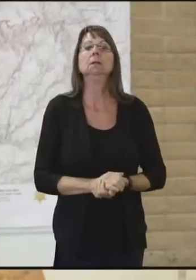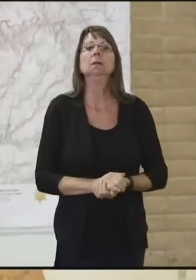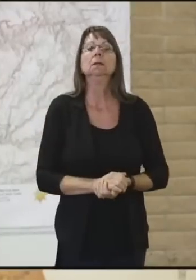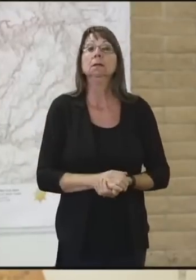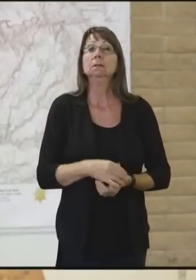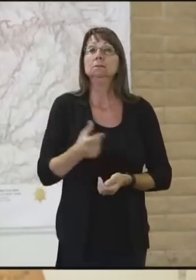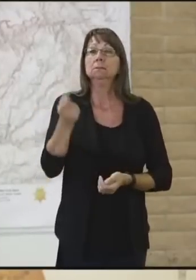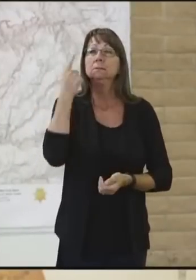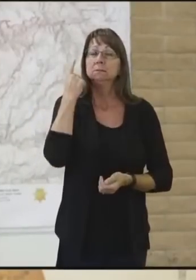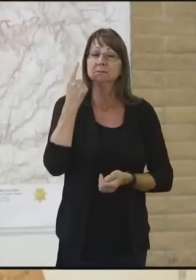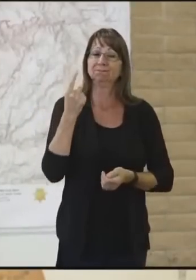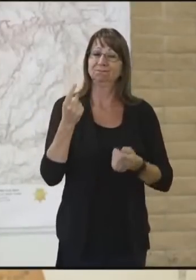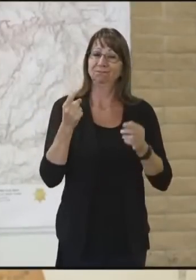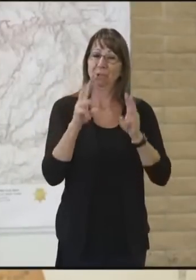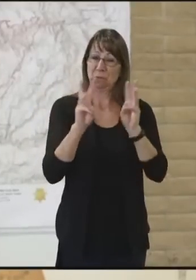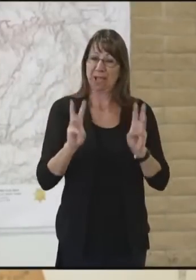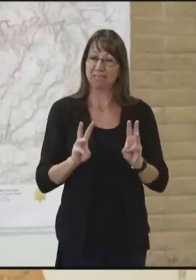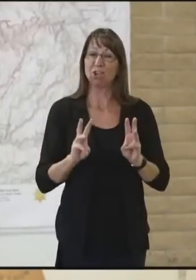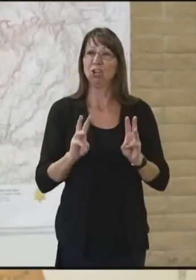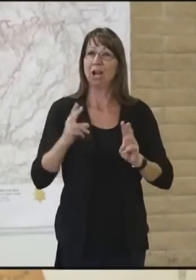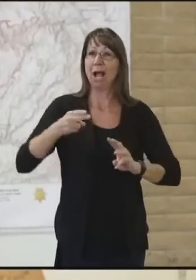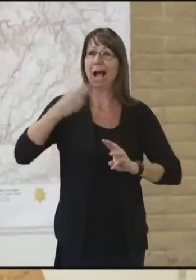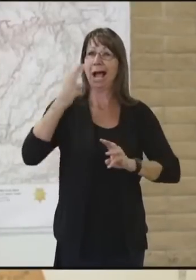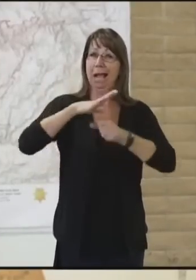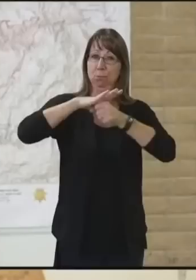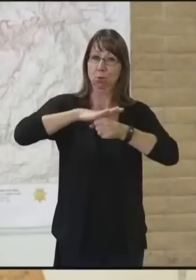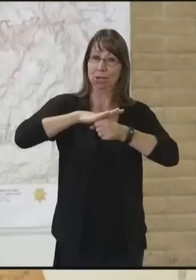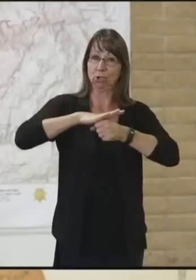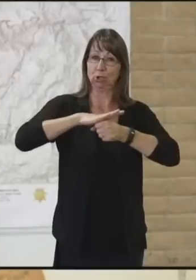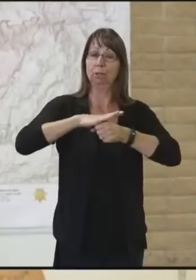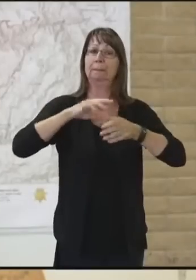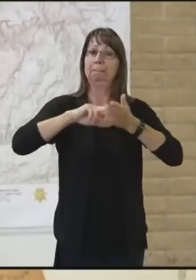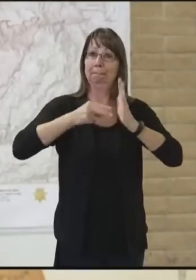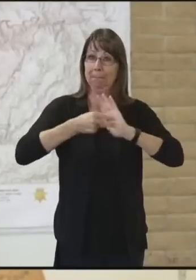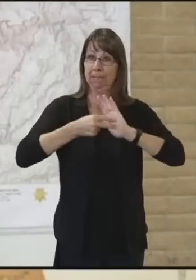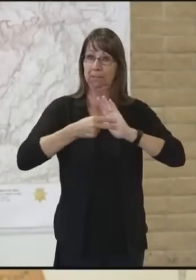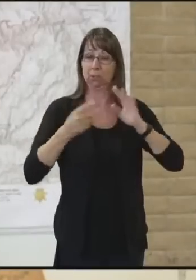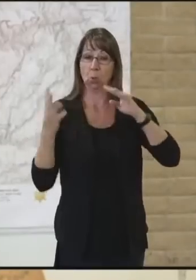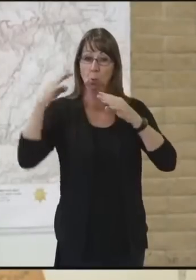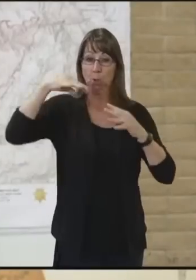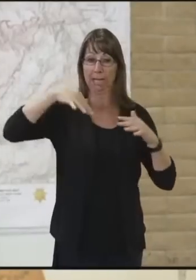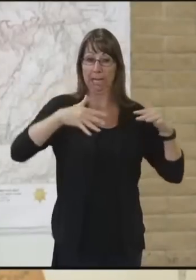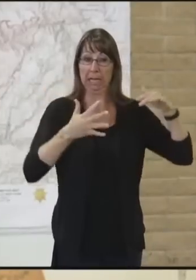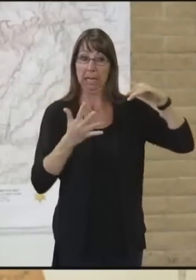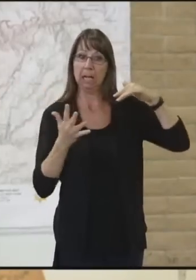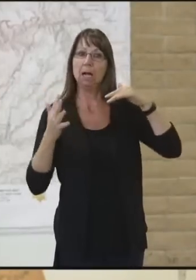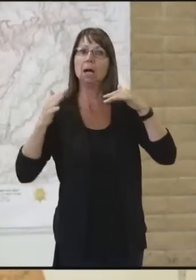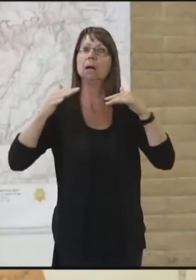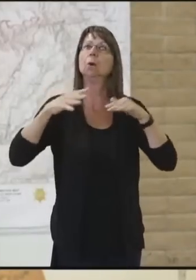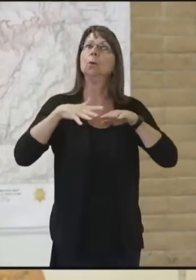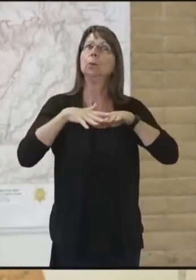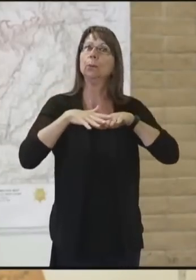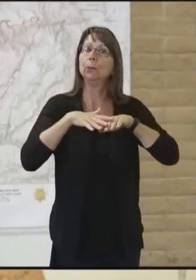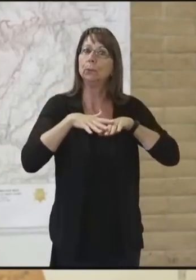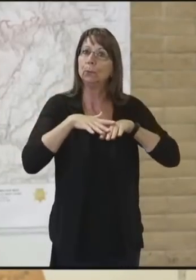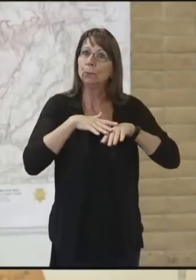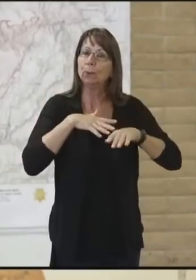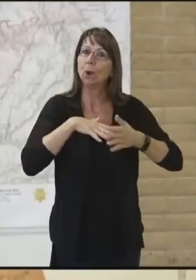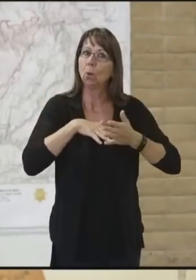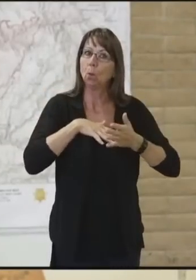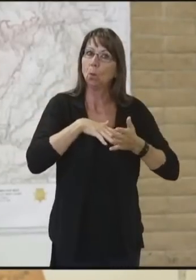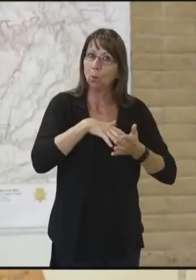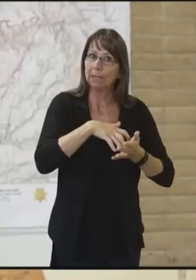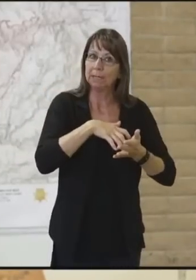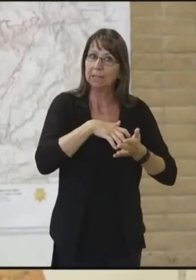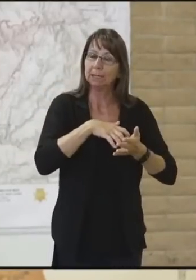the region. In general, that keeps our wind patterns relatively weak, and it also does